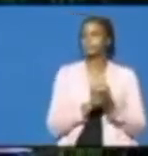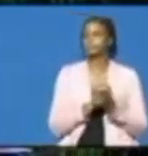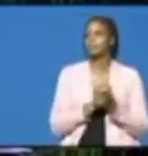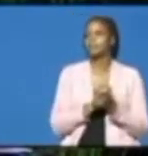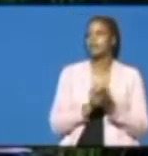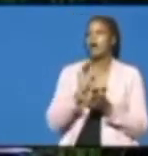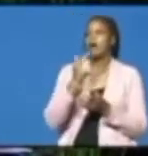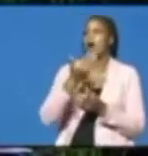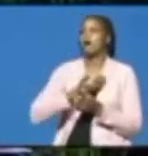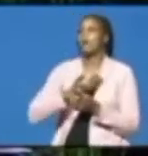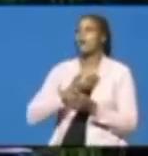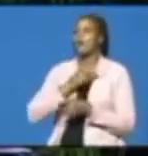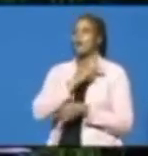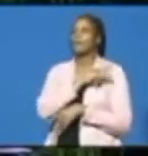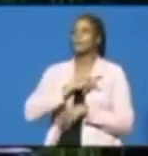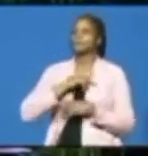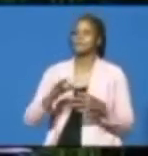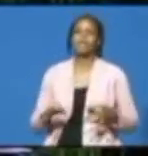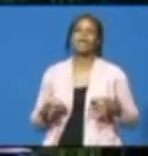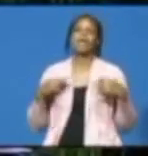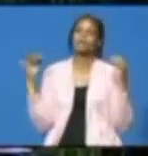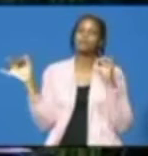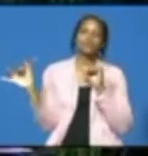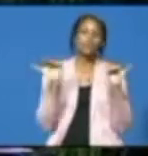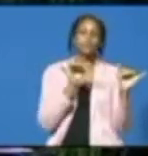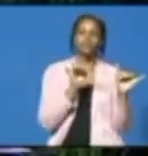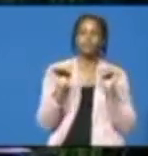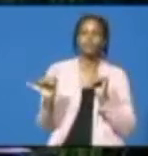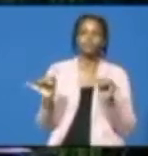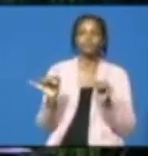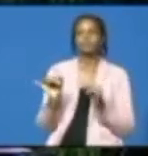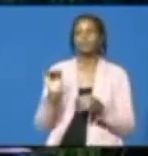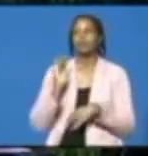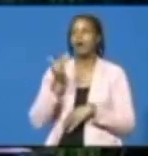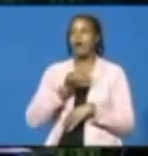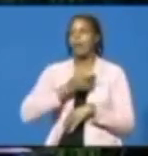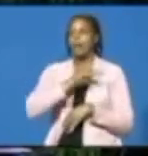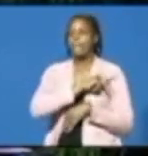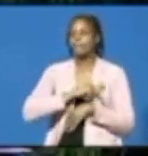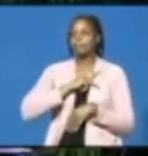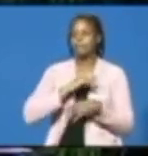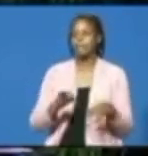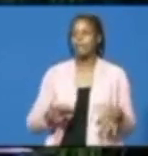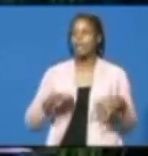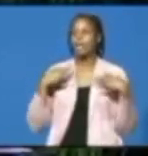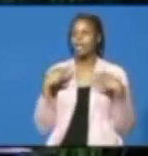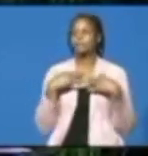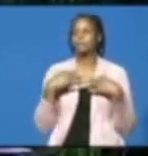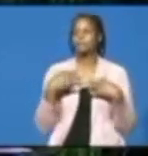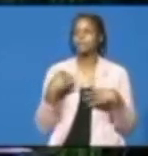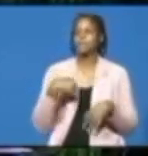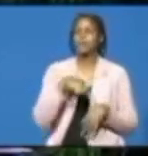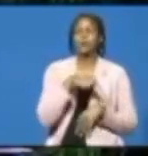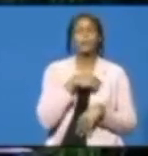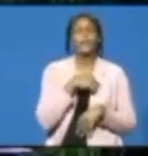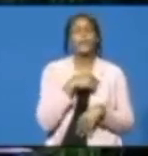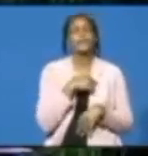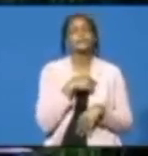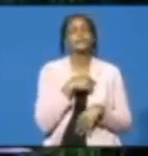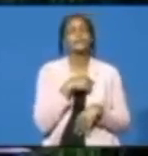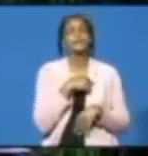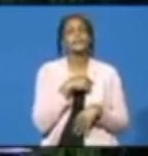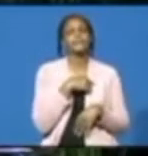our personal lives also, in our personal lives, we